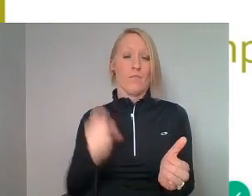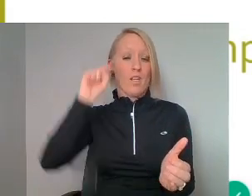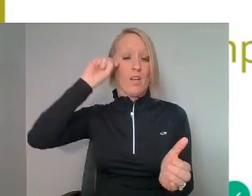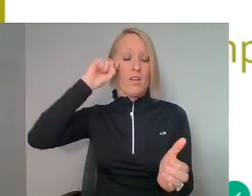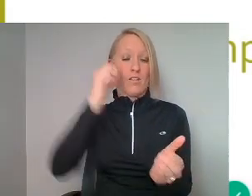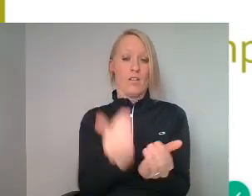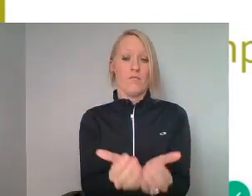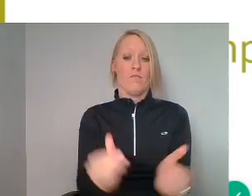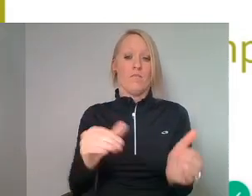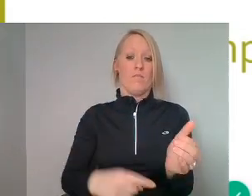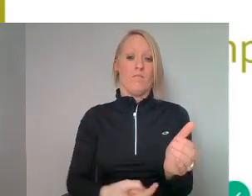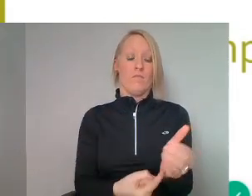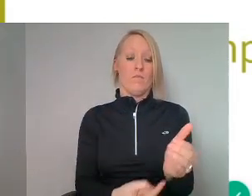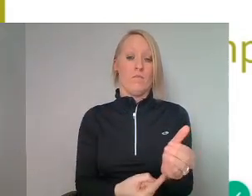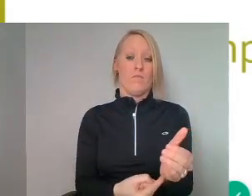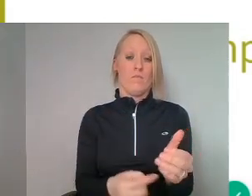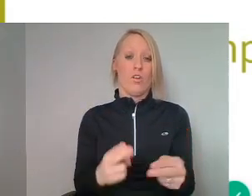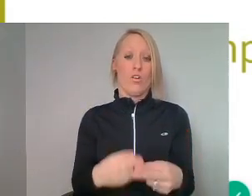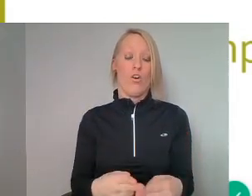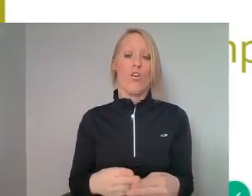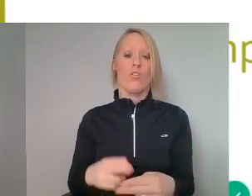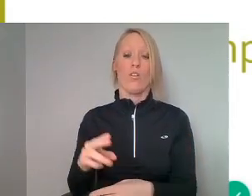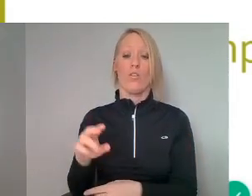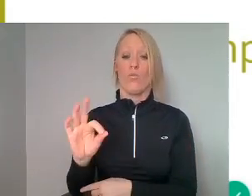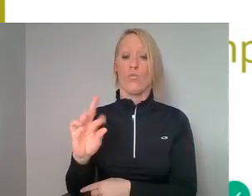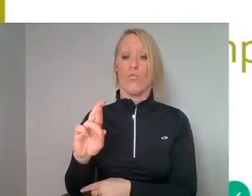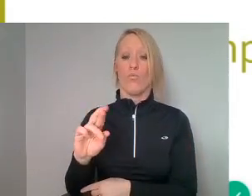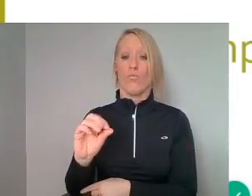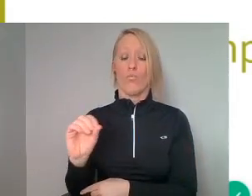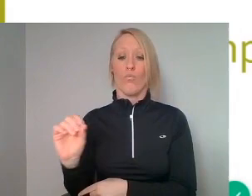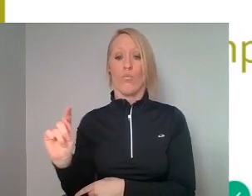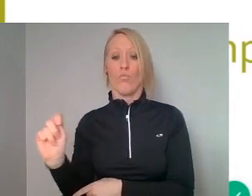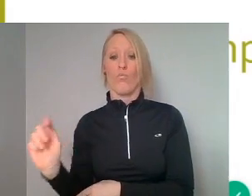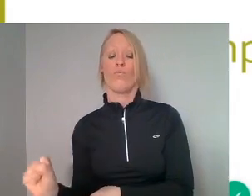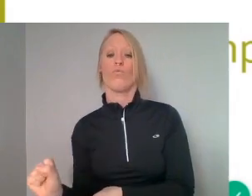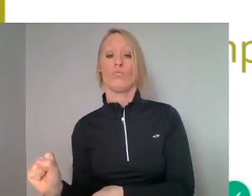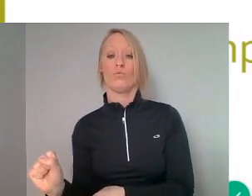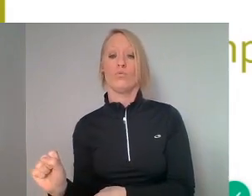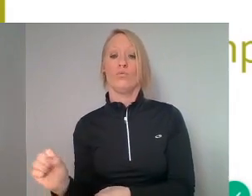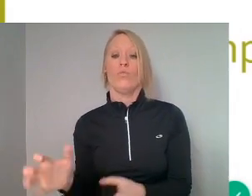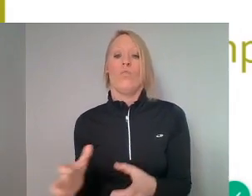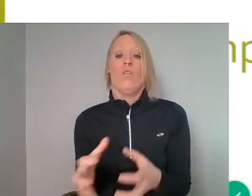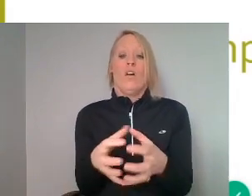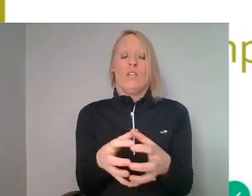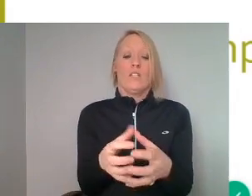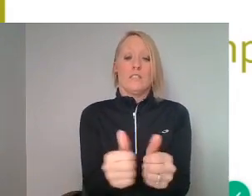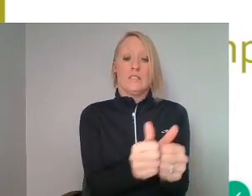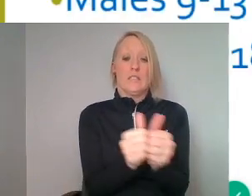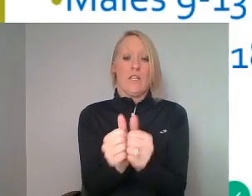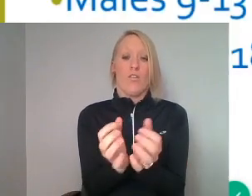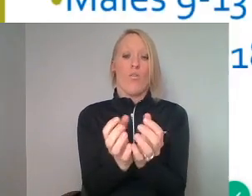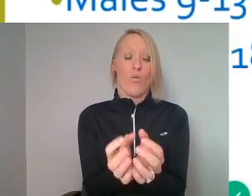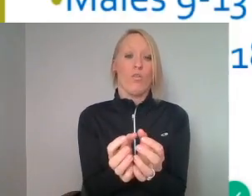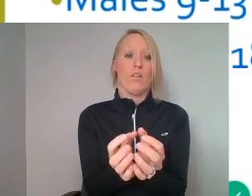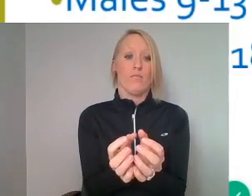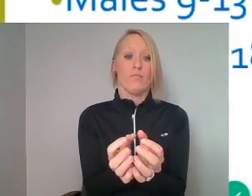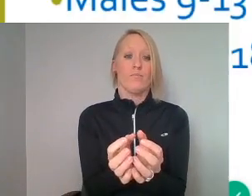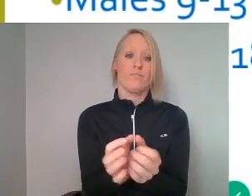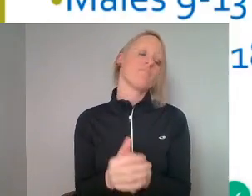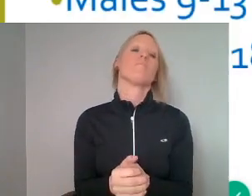about dicing an onion, how you didn't want to cut off the root end because that's what's holding that whole onion together. Let's move on